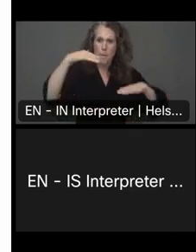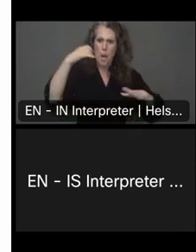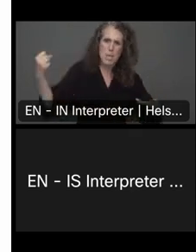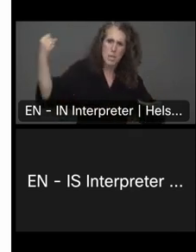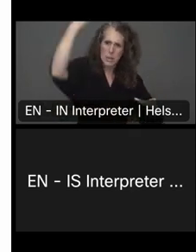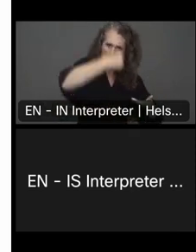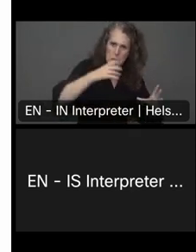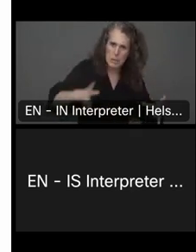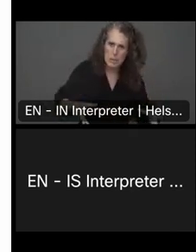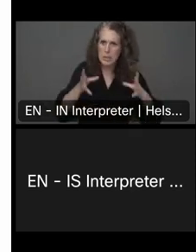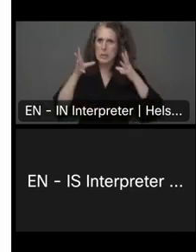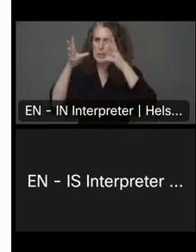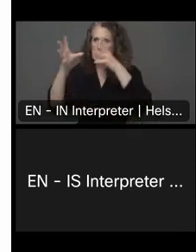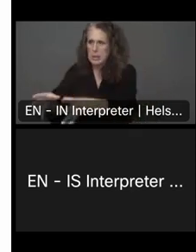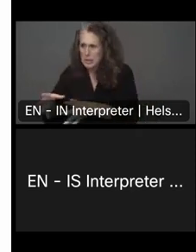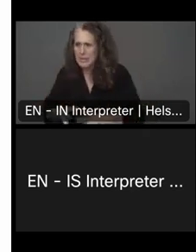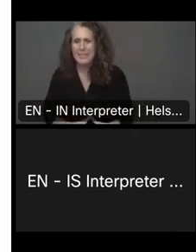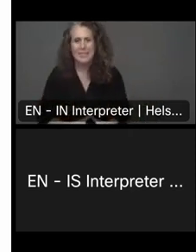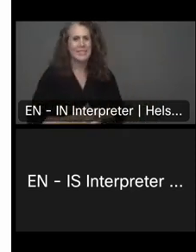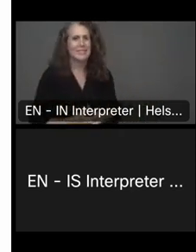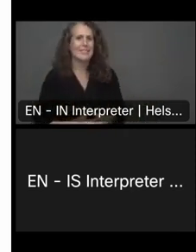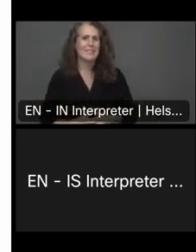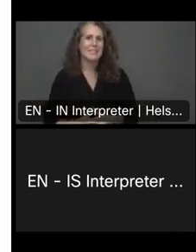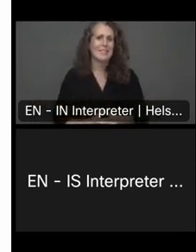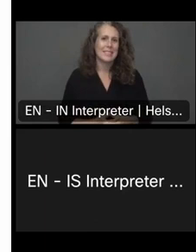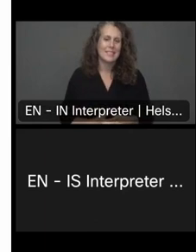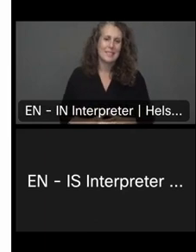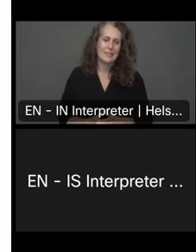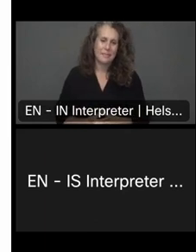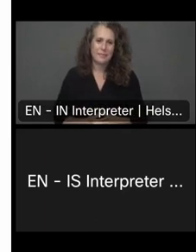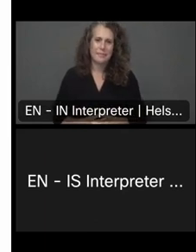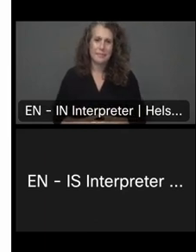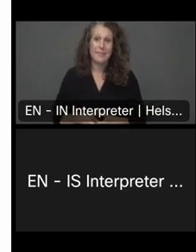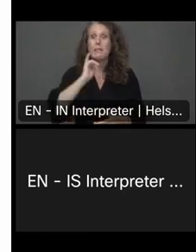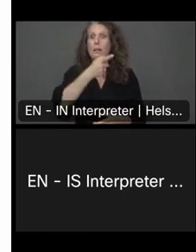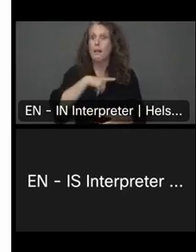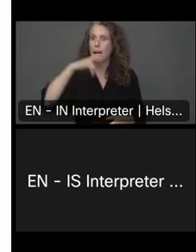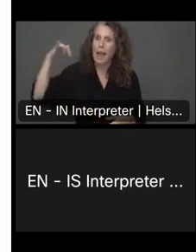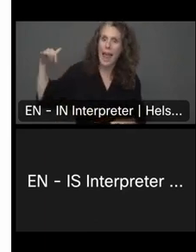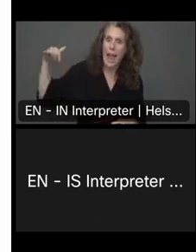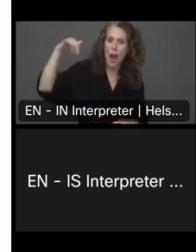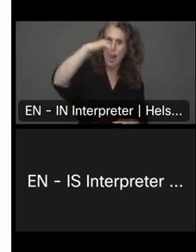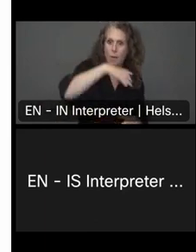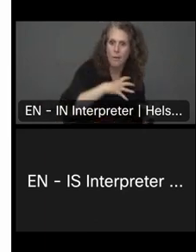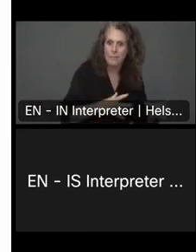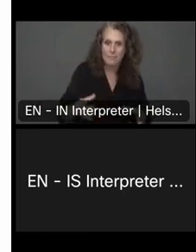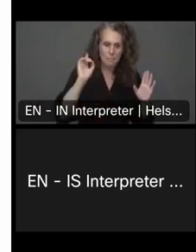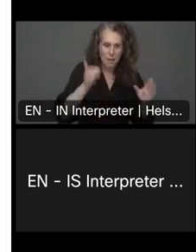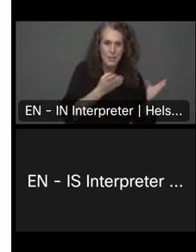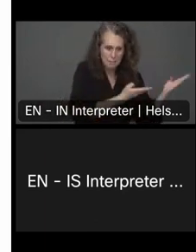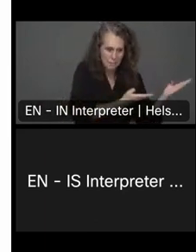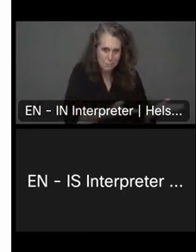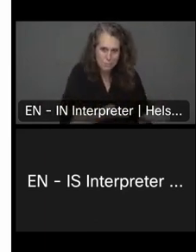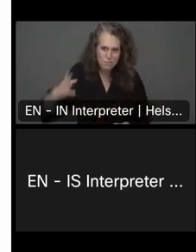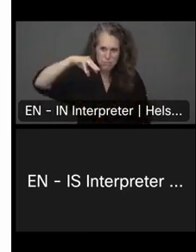every piece of machinery in the right at the airport screening. Yes, I will explain this. So, thank you. Is this a